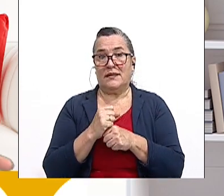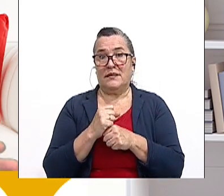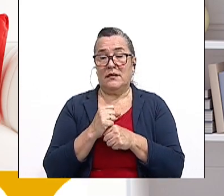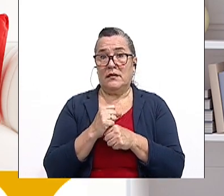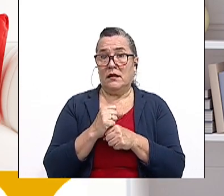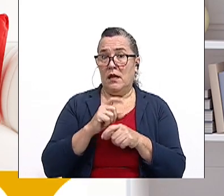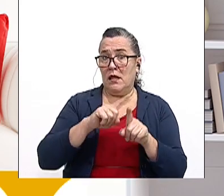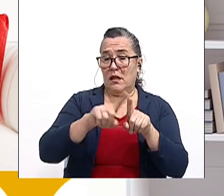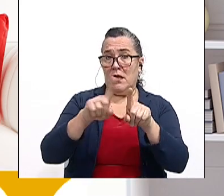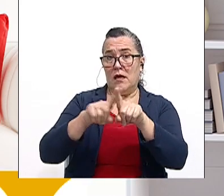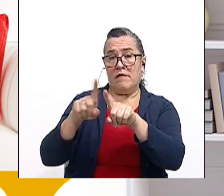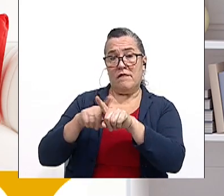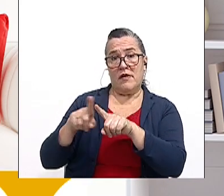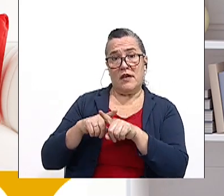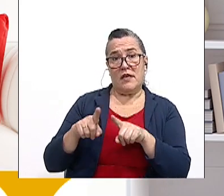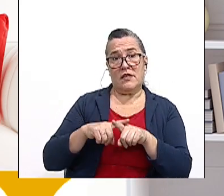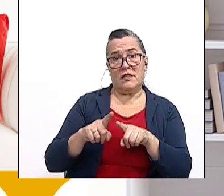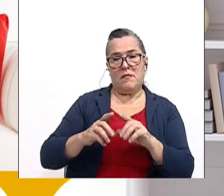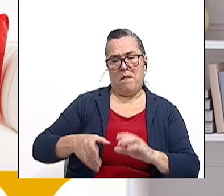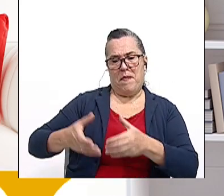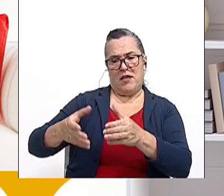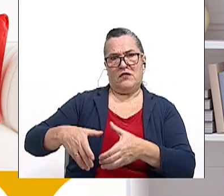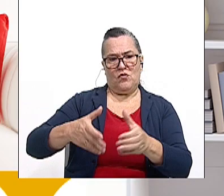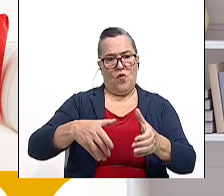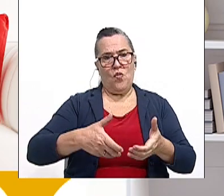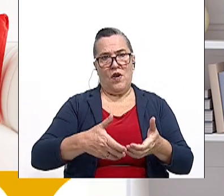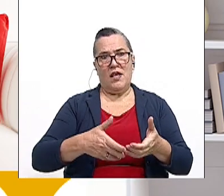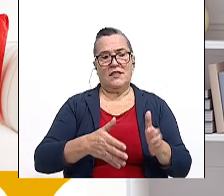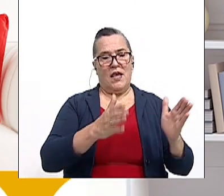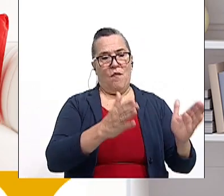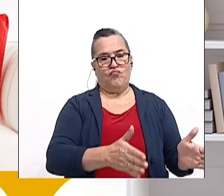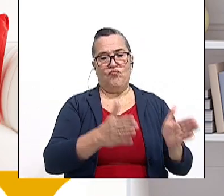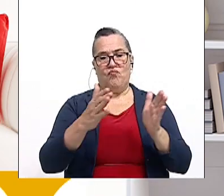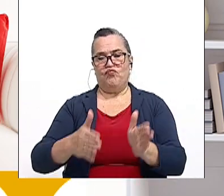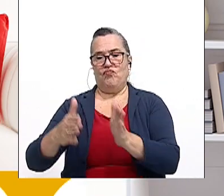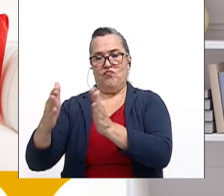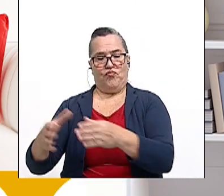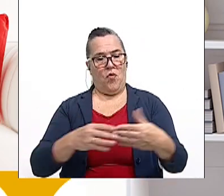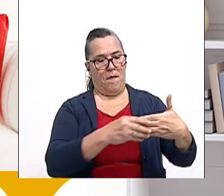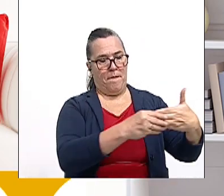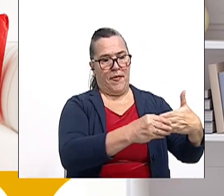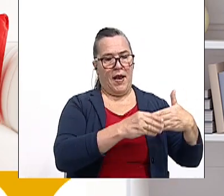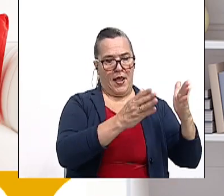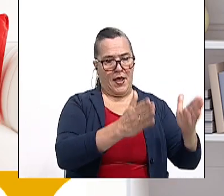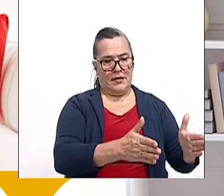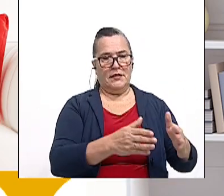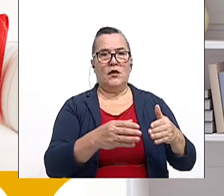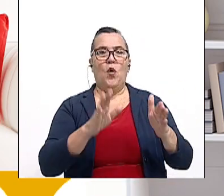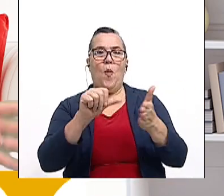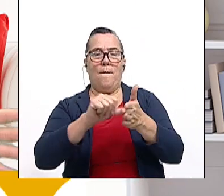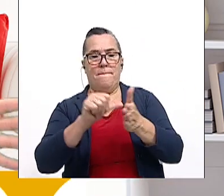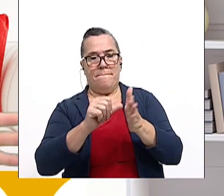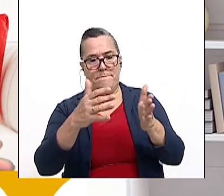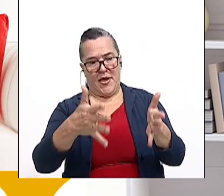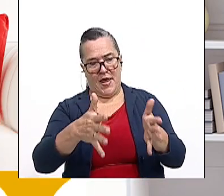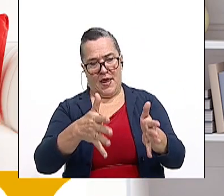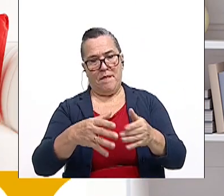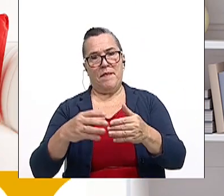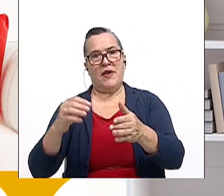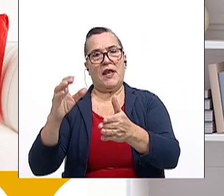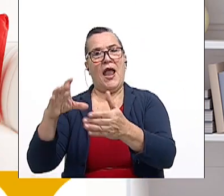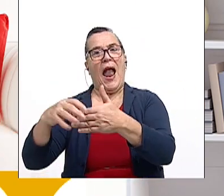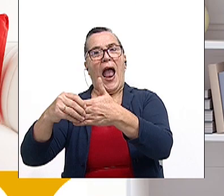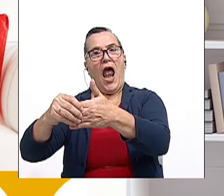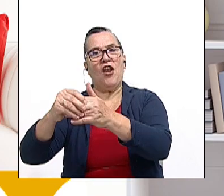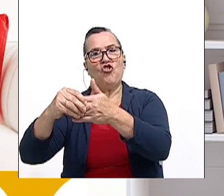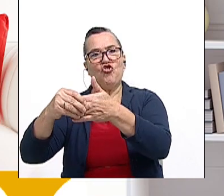have different trash cans? One for plastic, another for paper, another for carton, and